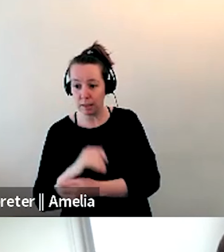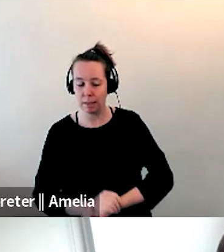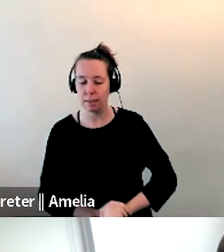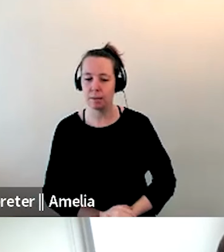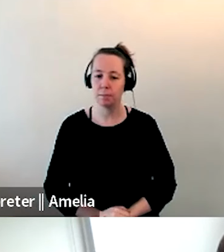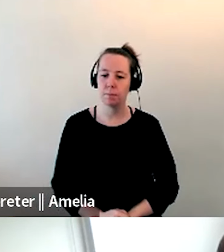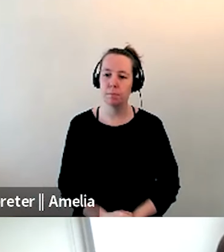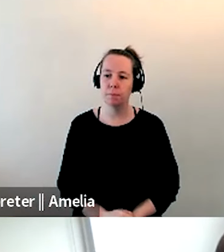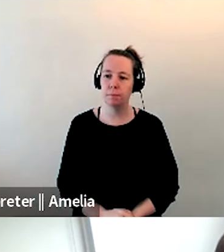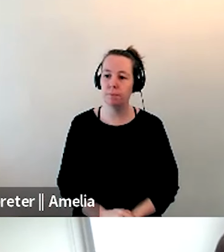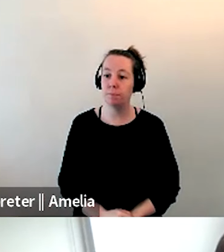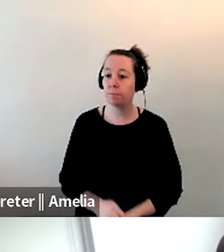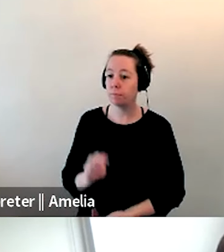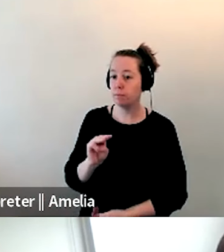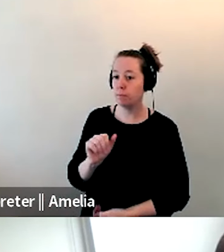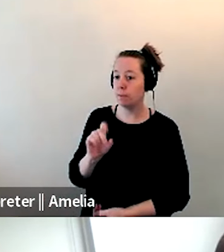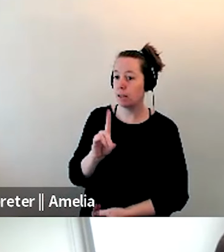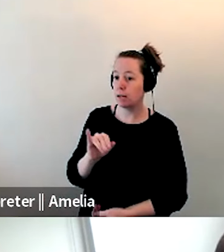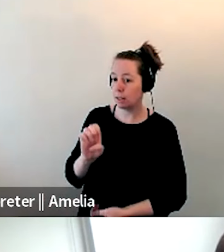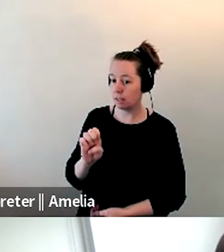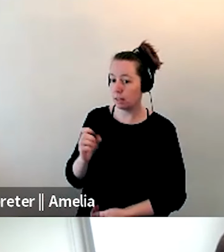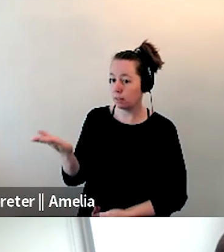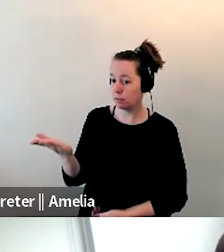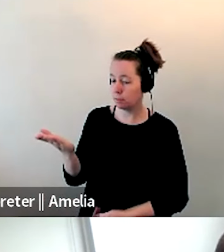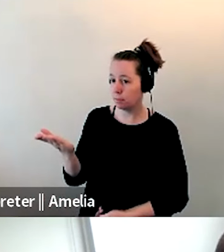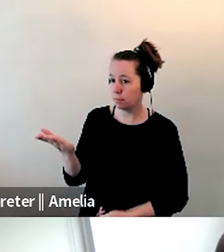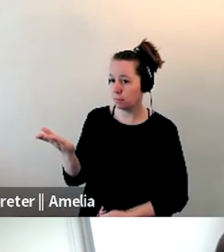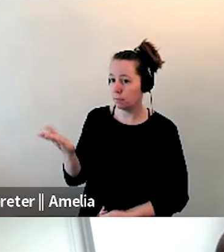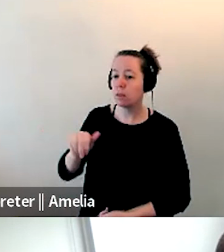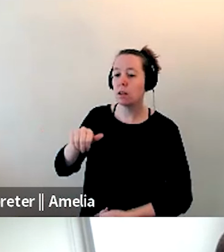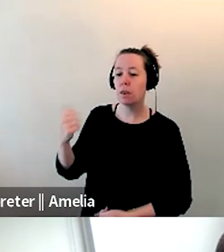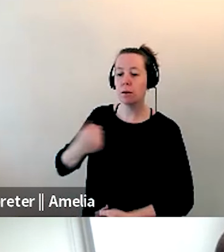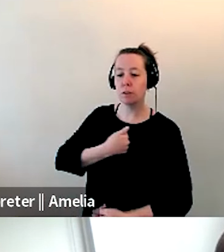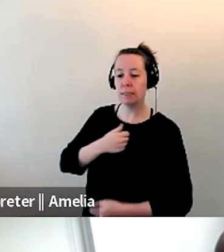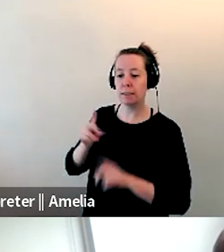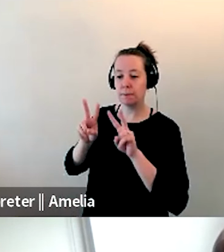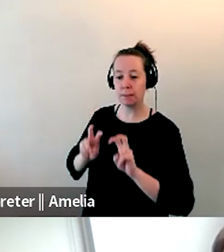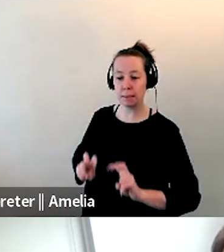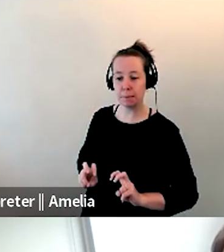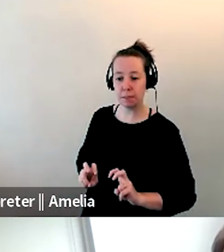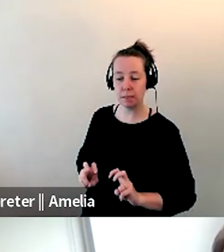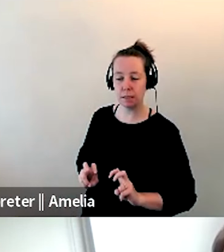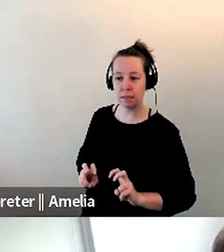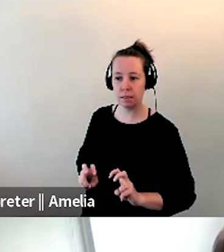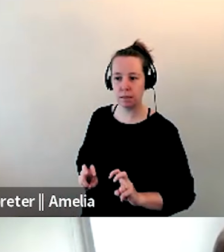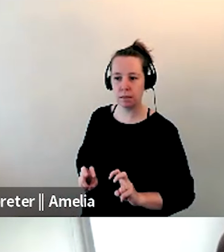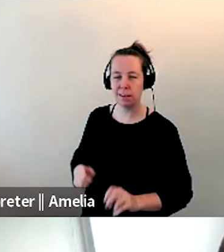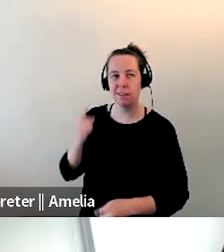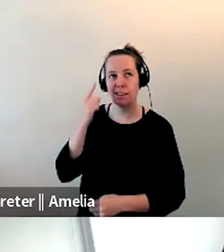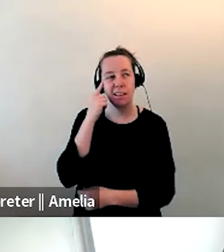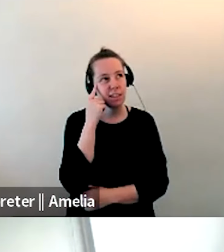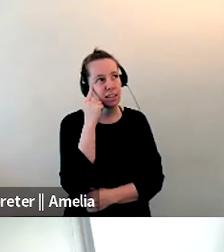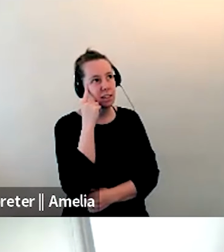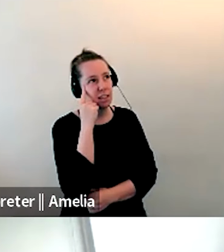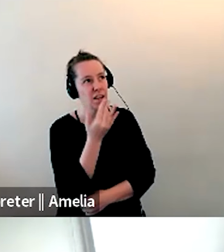the first time user. Have you done any other self-assessments prior to this? I think maybe I had done the colors assessment in